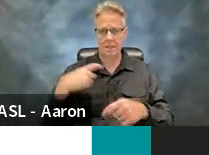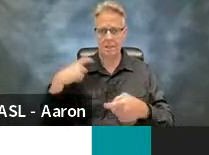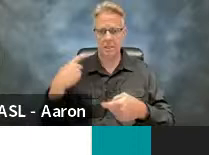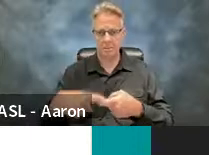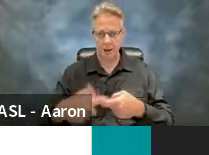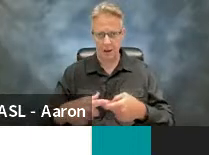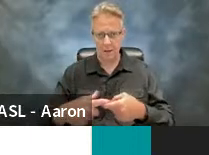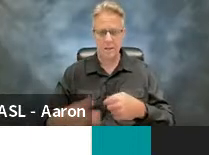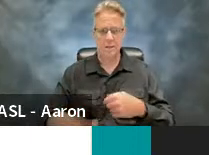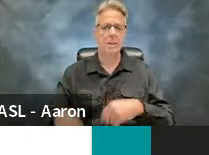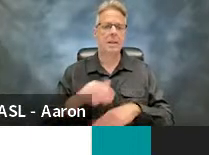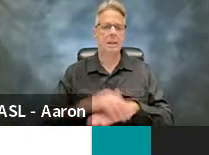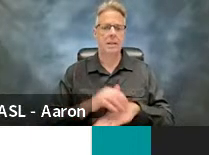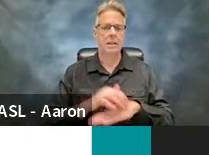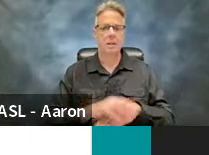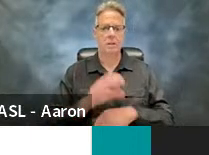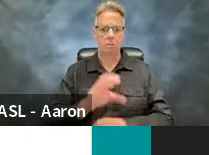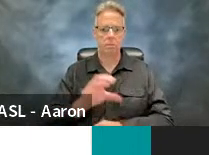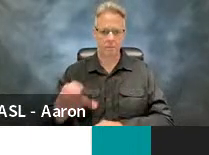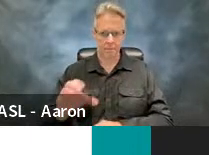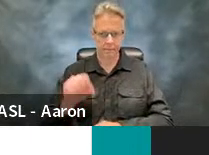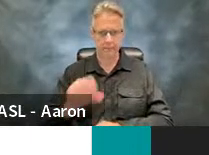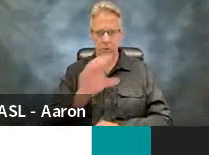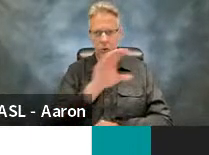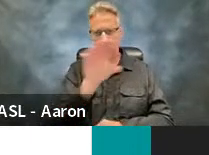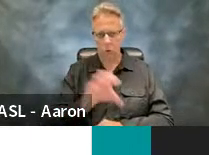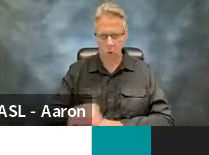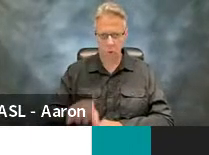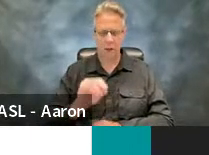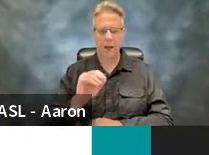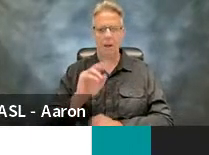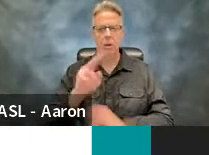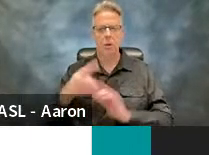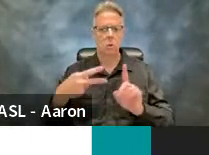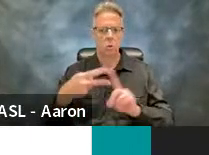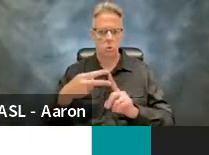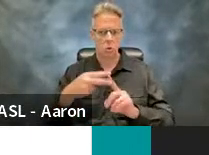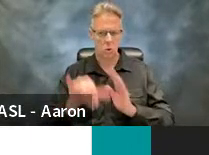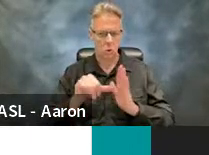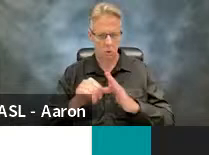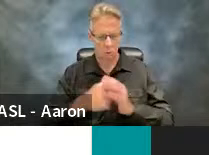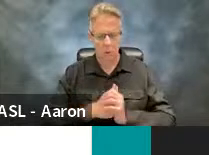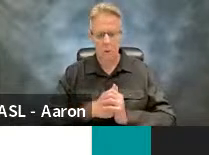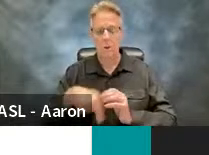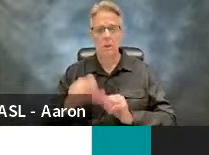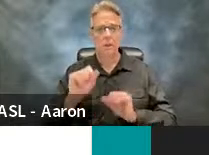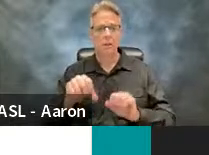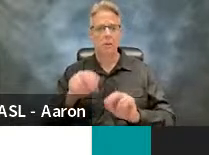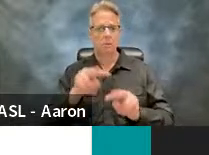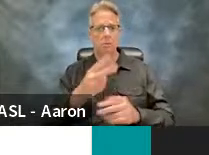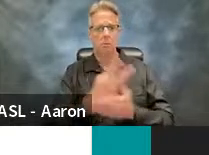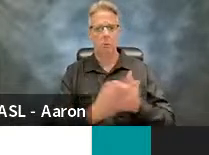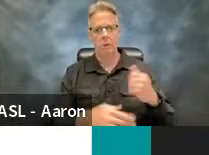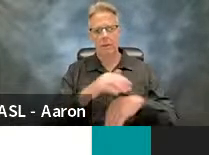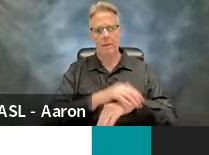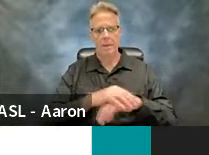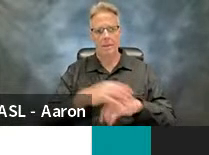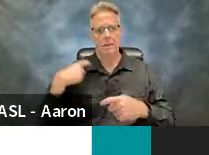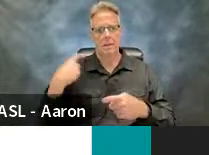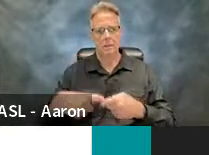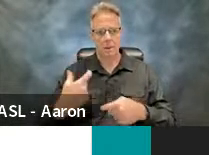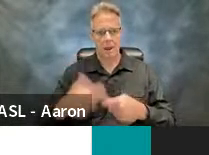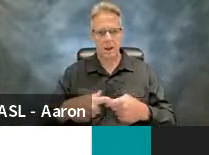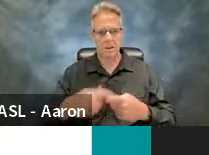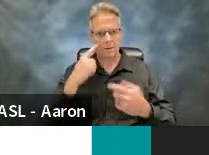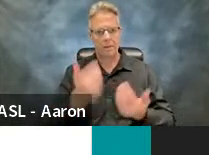English closed captions are available within Zoom and YouTube. Users can follow this link to view both English and Spanish captions in a